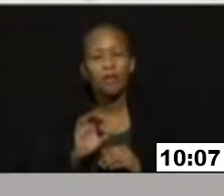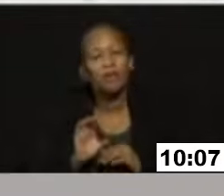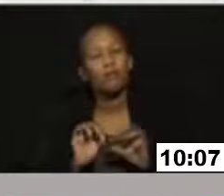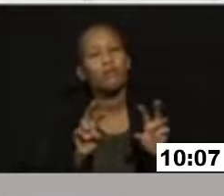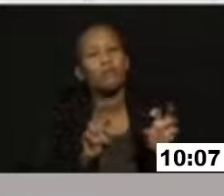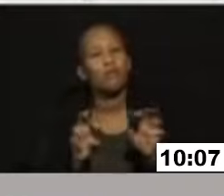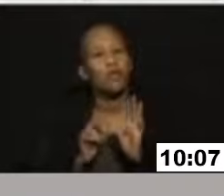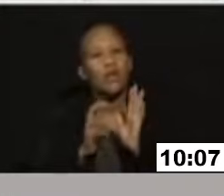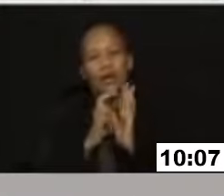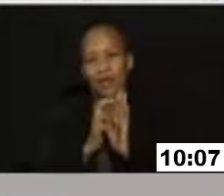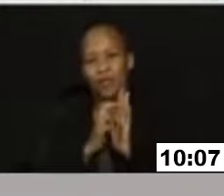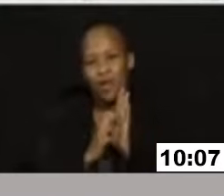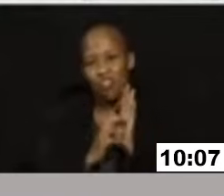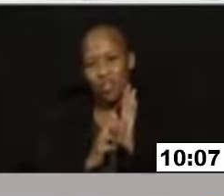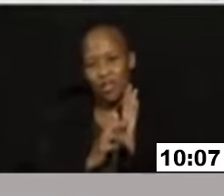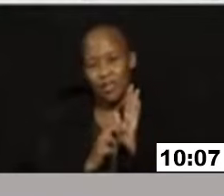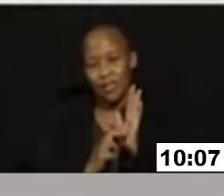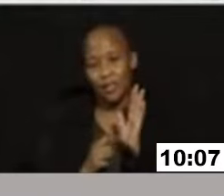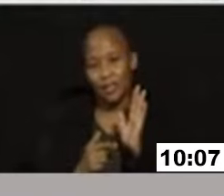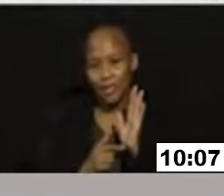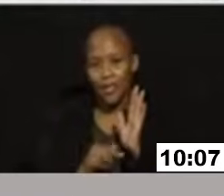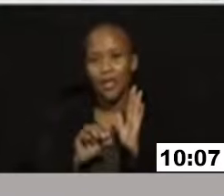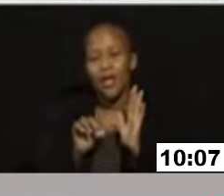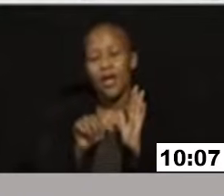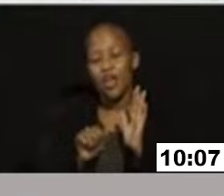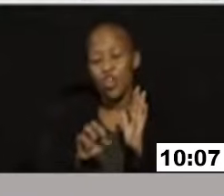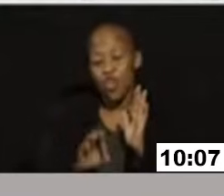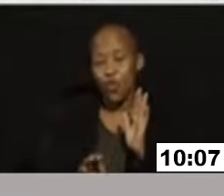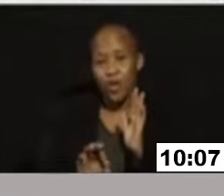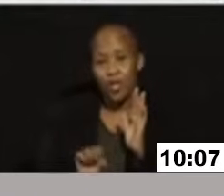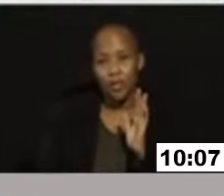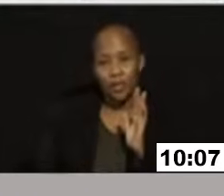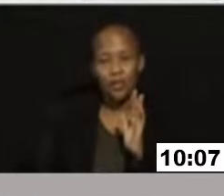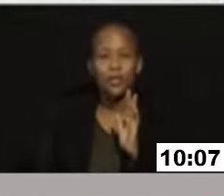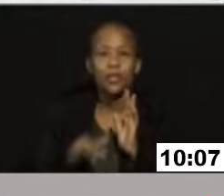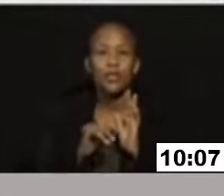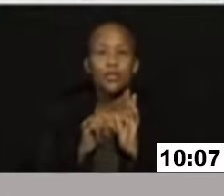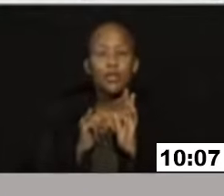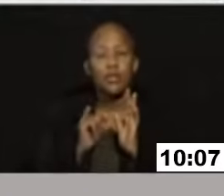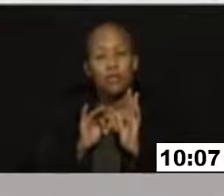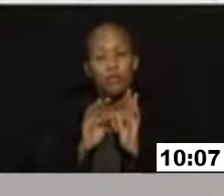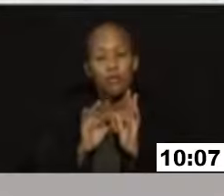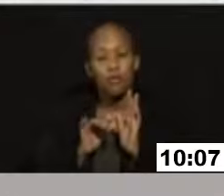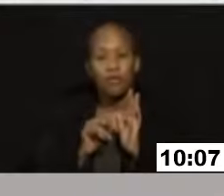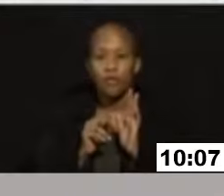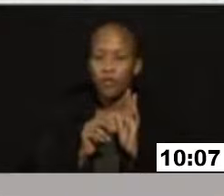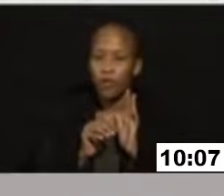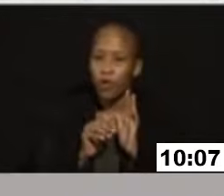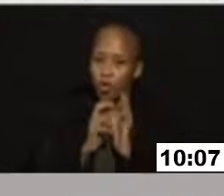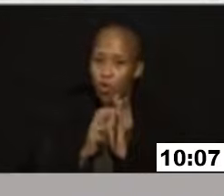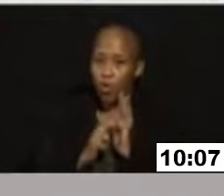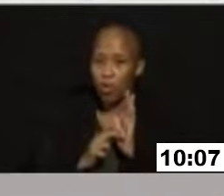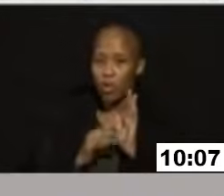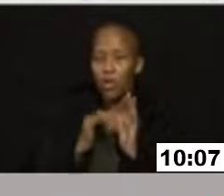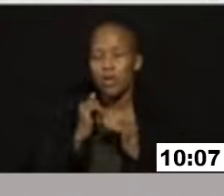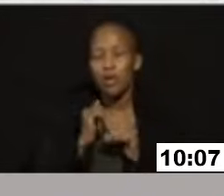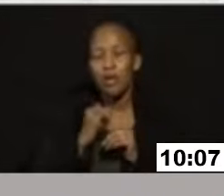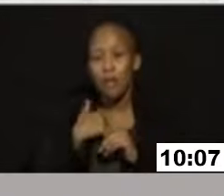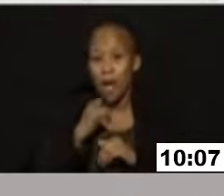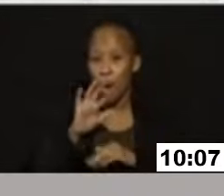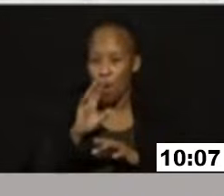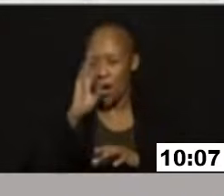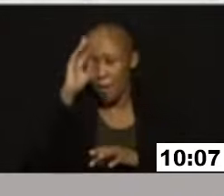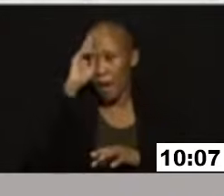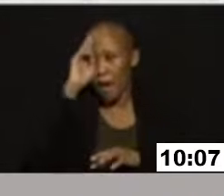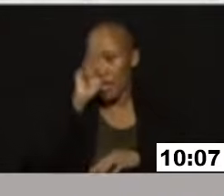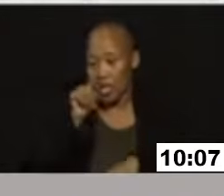regulation, applicable regulation 8.3 as read with the rule. And if I can obviously just refresh you, you're very familiar